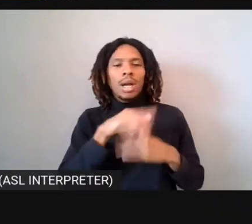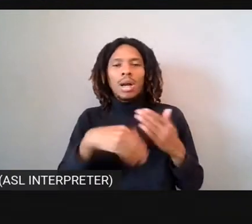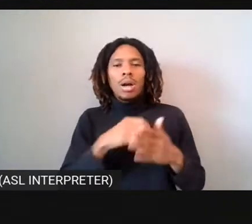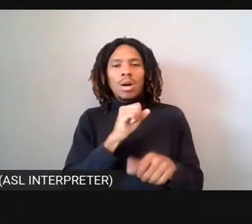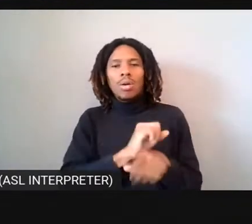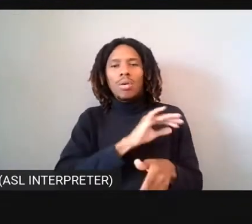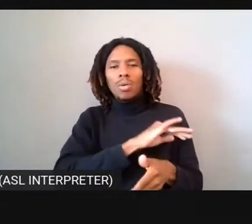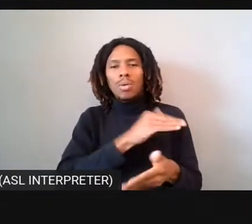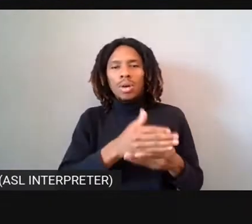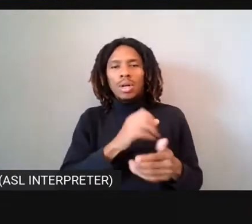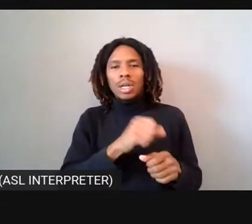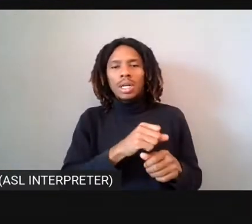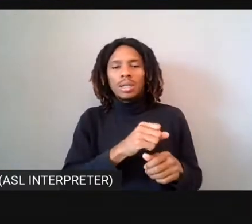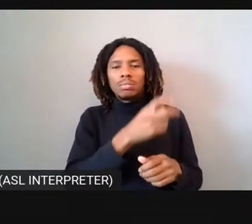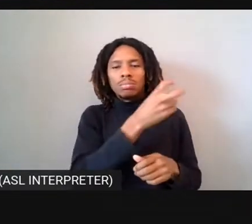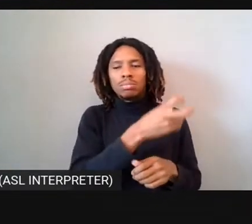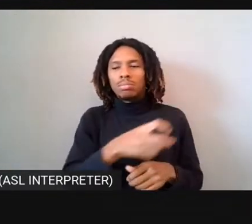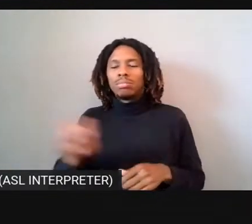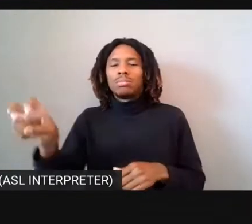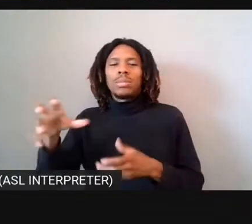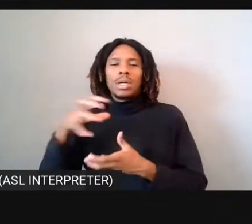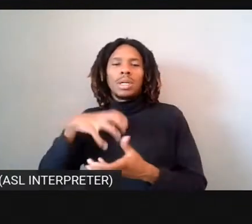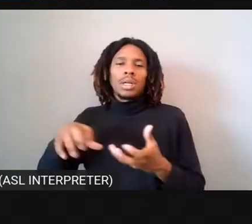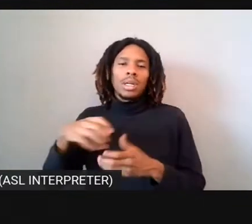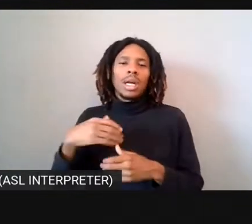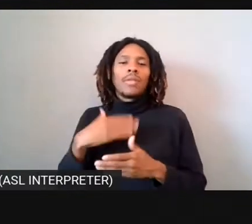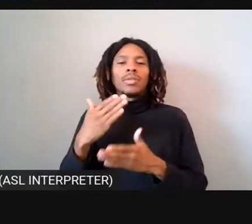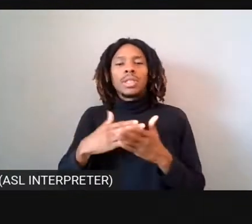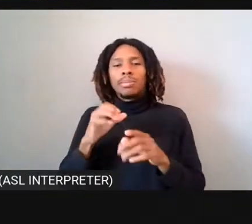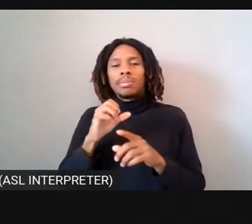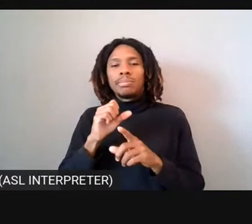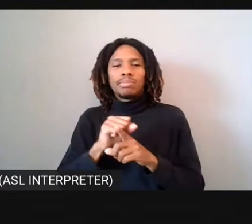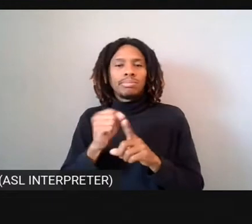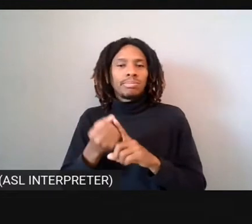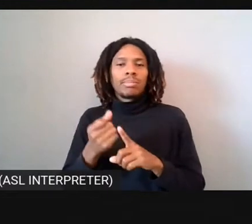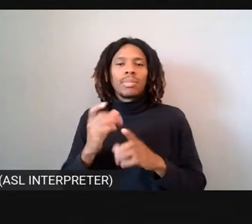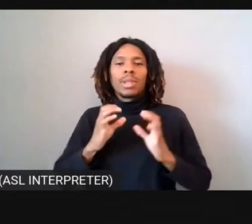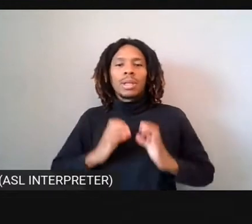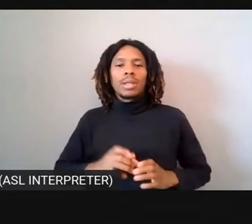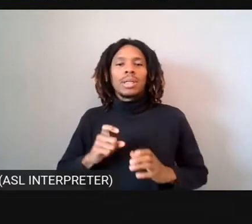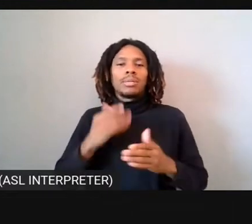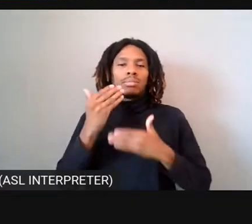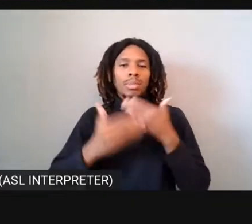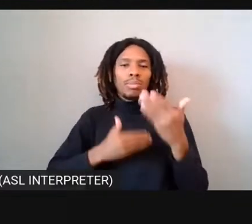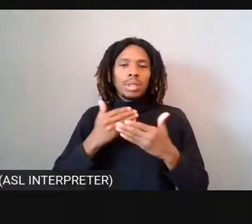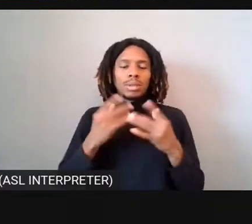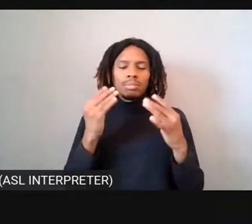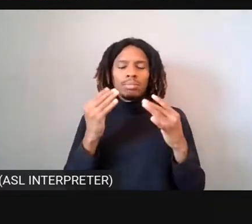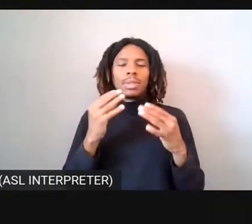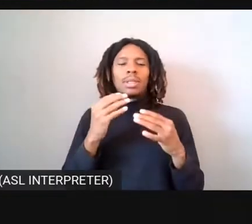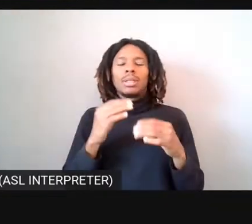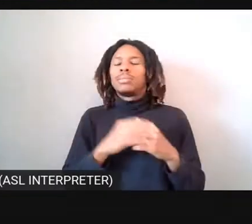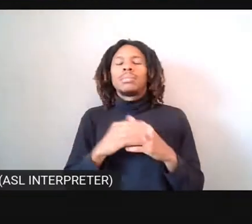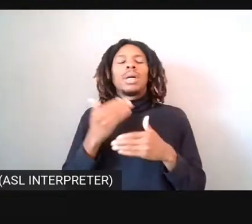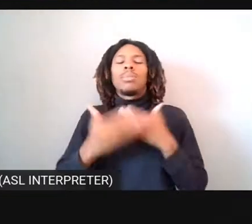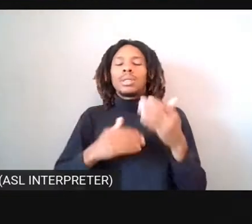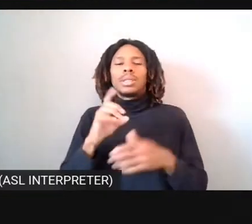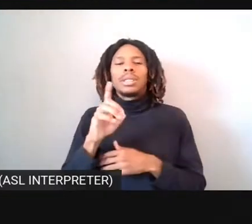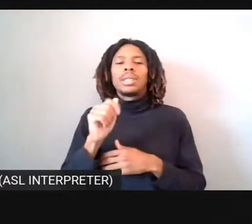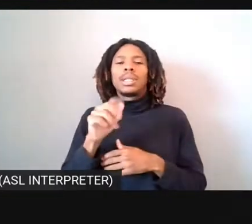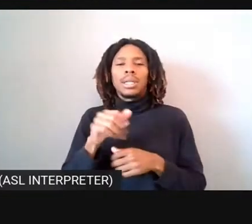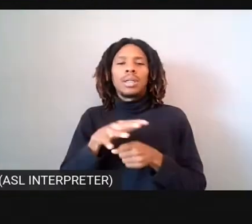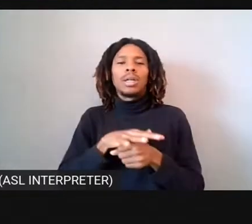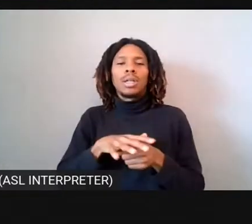from on-premises to the cloud. There are use cases where customers need to process data locally. There are use cases